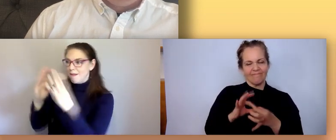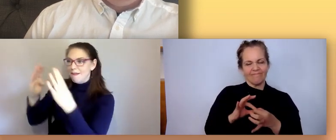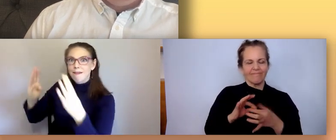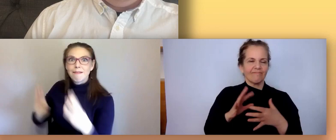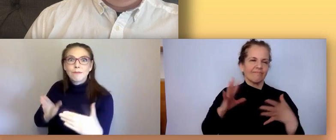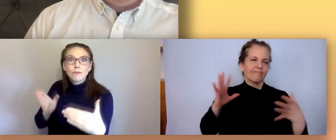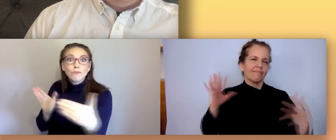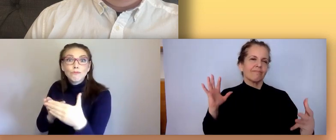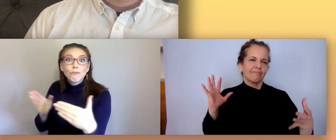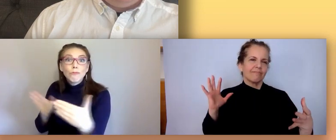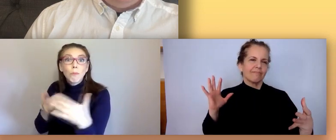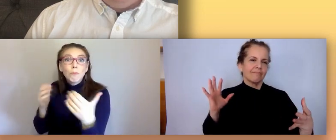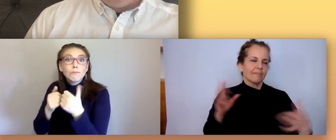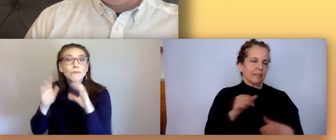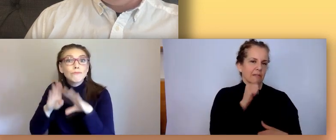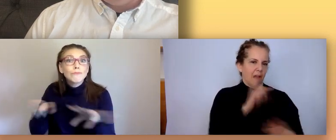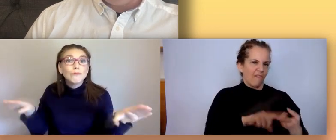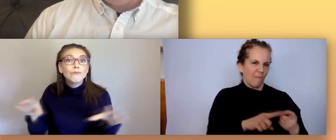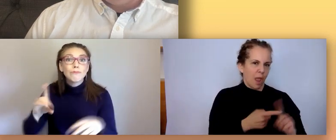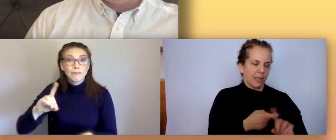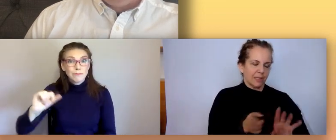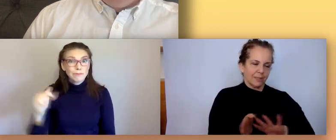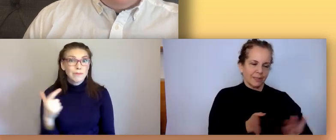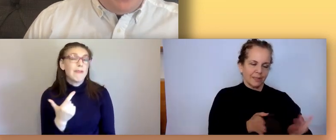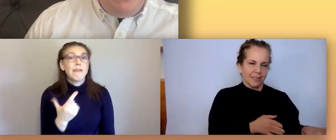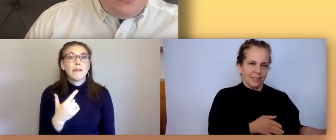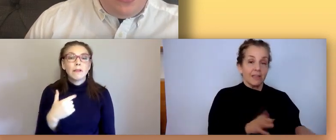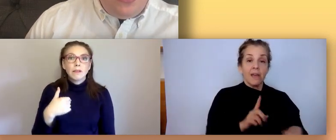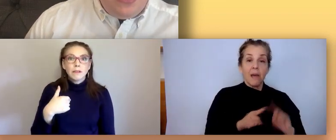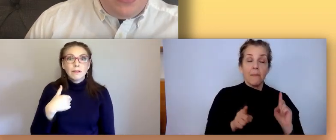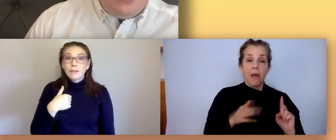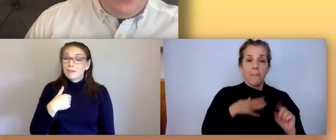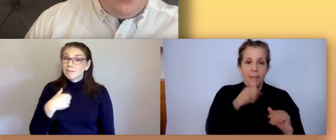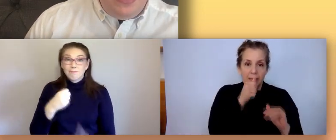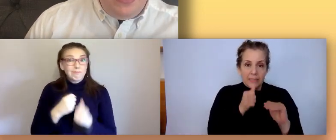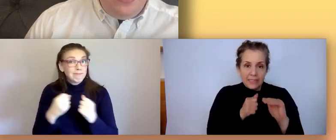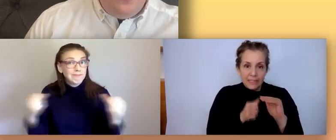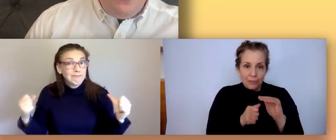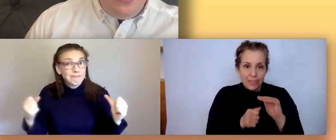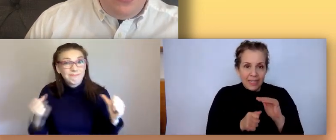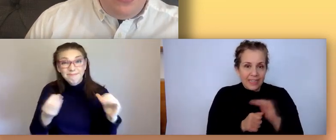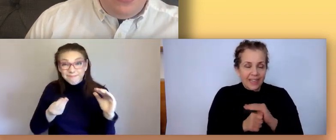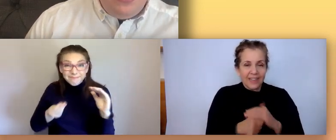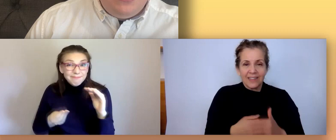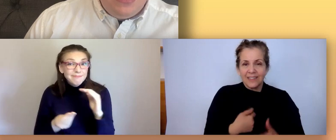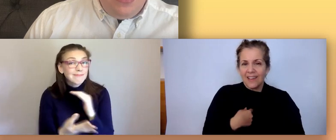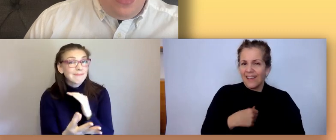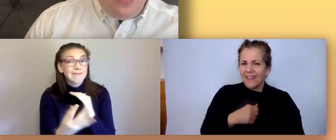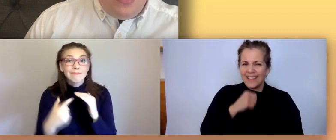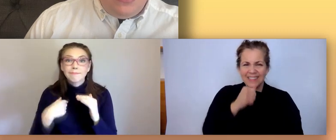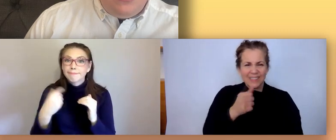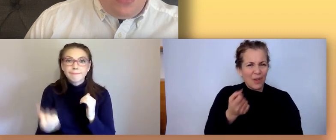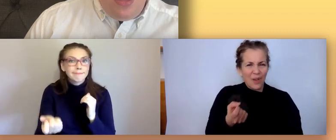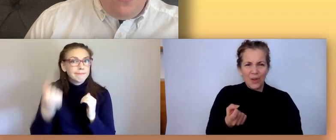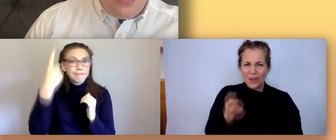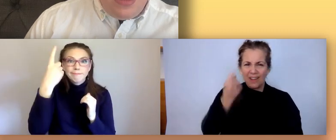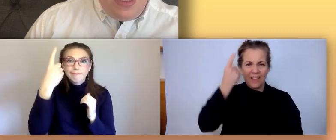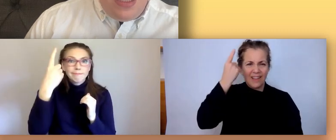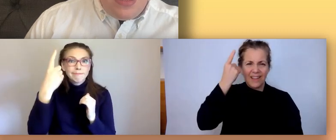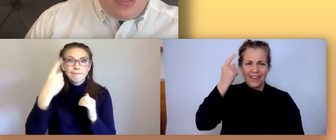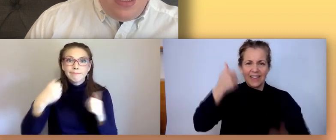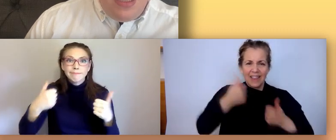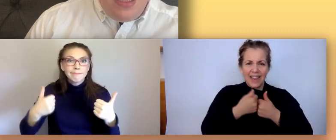relationship. We did not stay friends, but my darkest secret is I